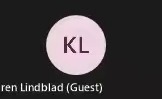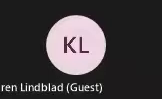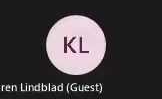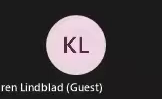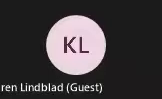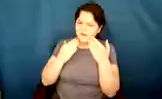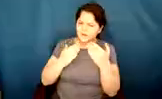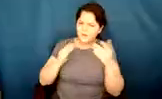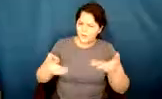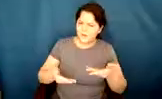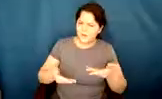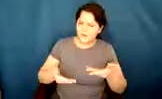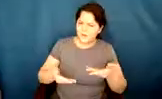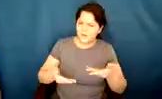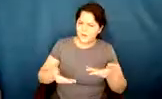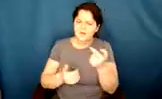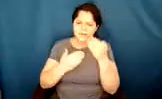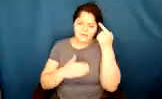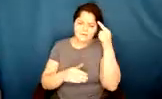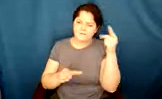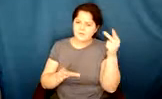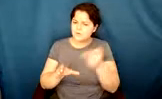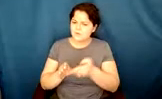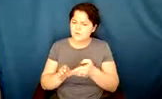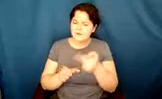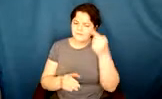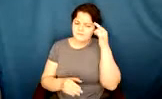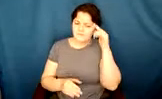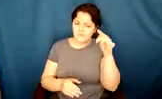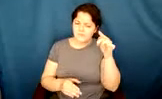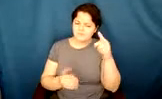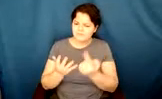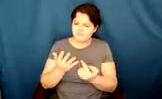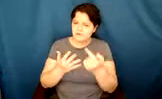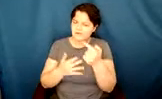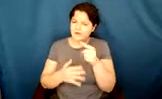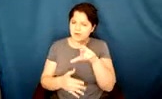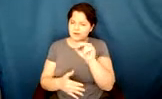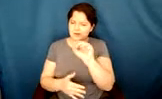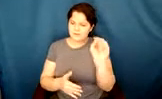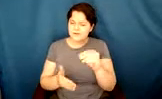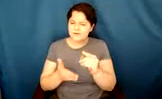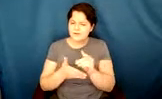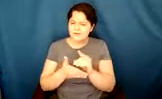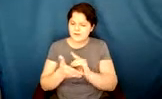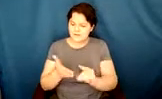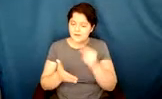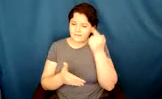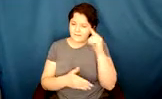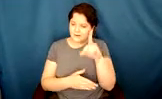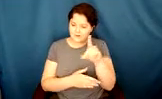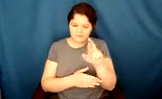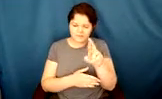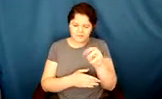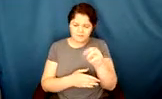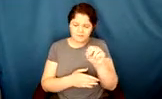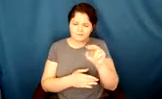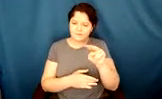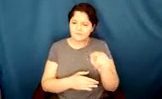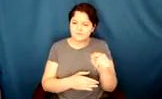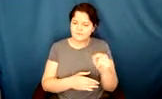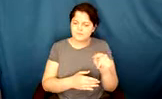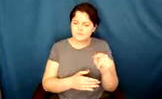Welcome, everyone. I want to thank you for joining us for our review of the 30% design of the Dormont Junction station